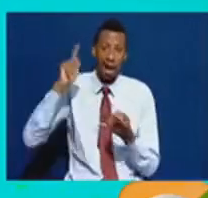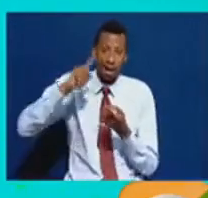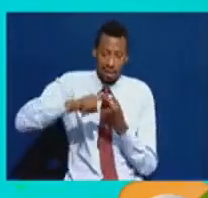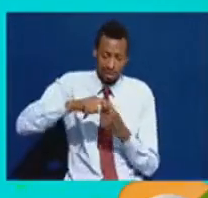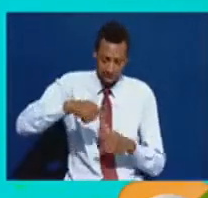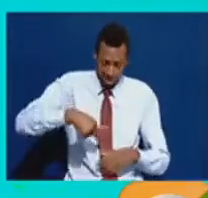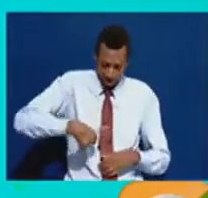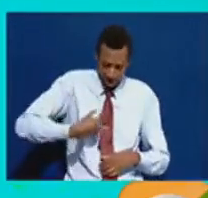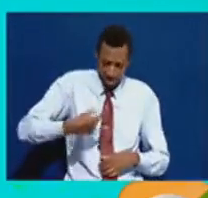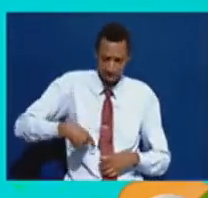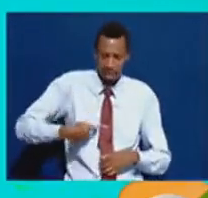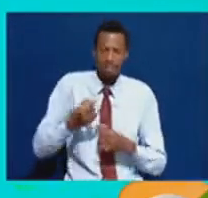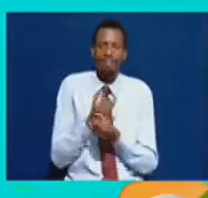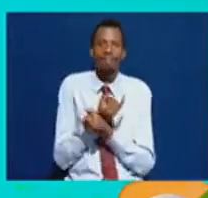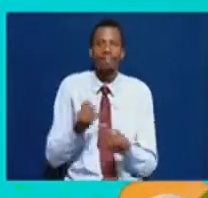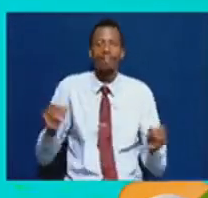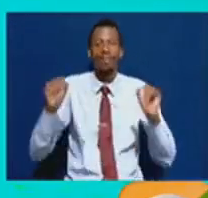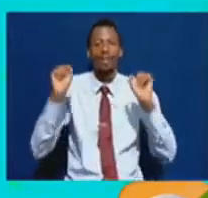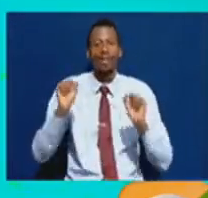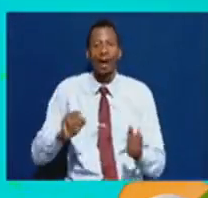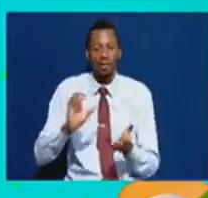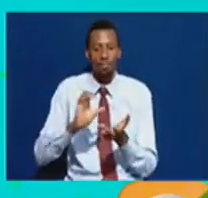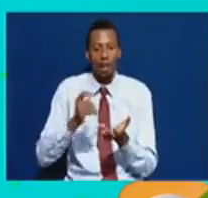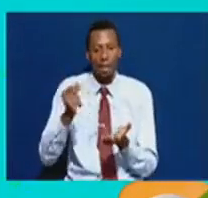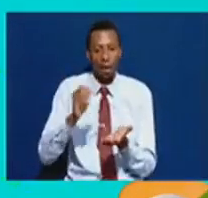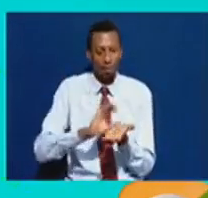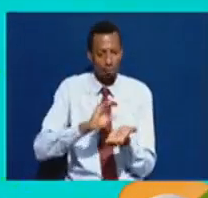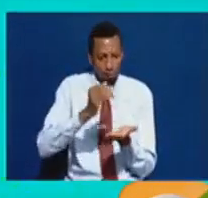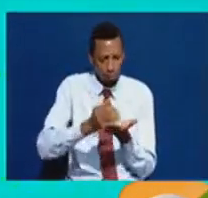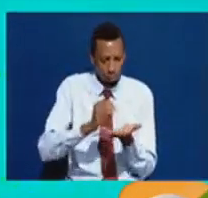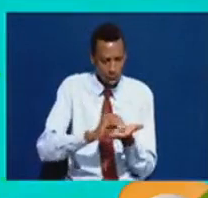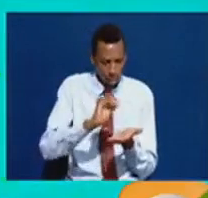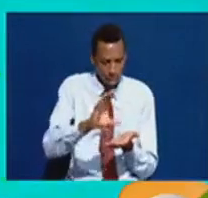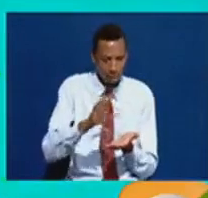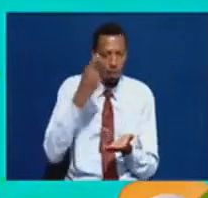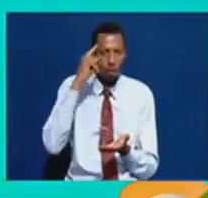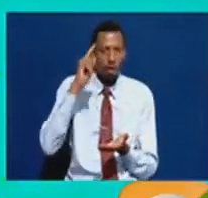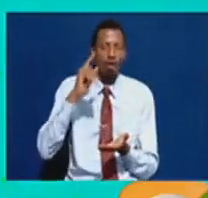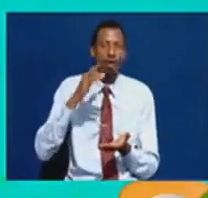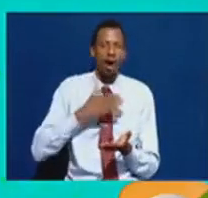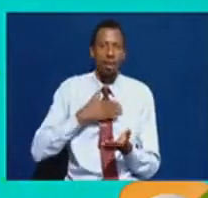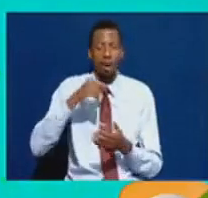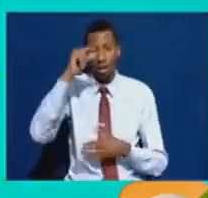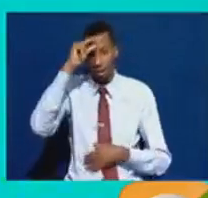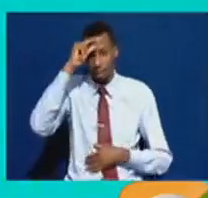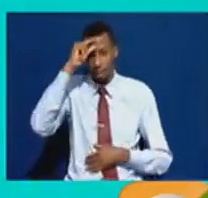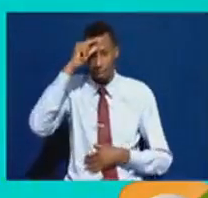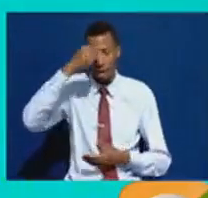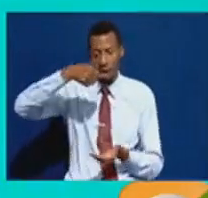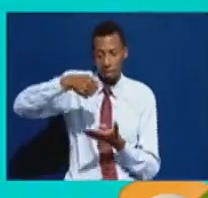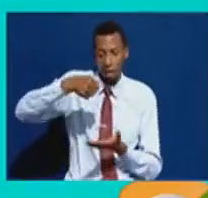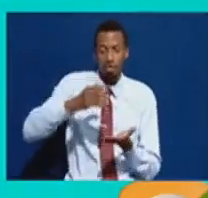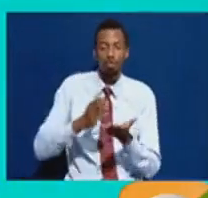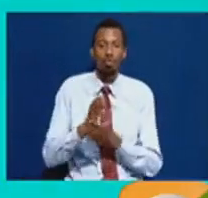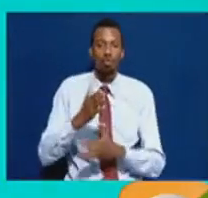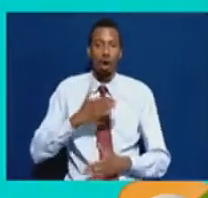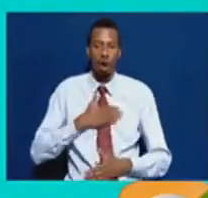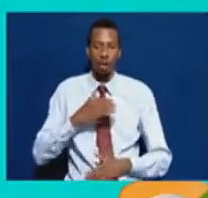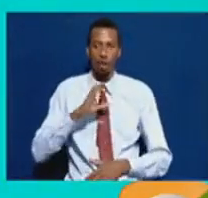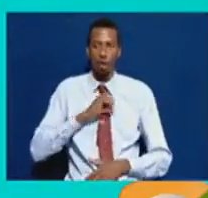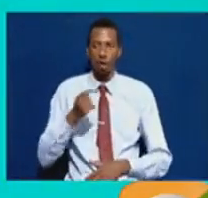independently fund our government and our budget through our own resources raised in the country. KRA